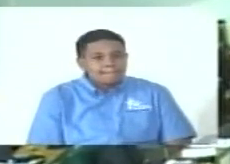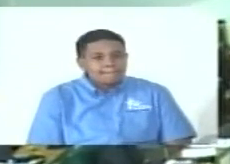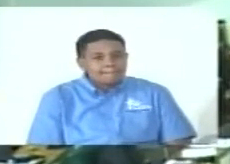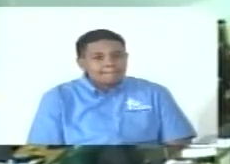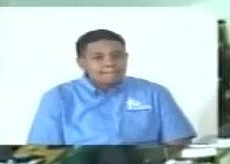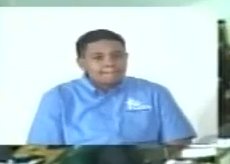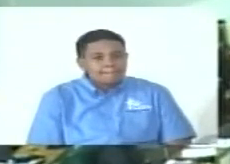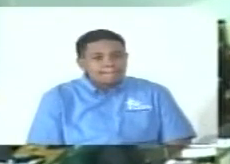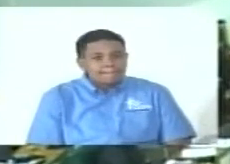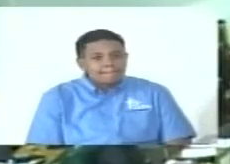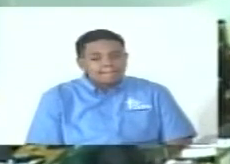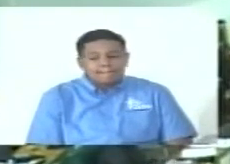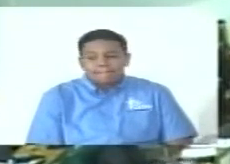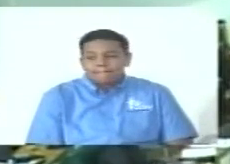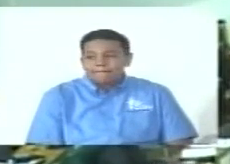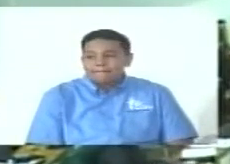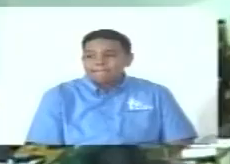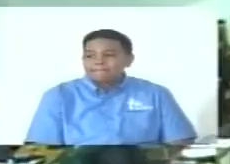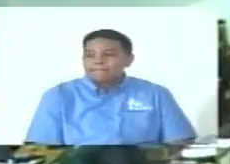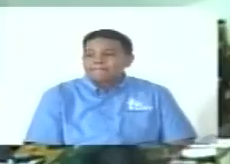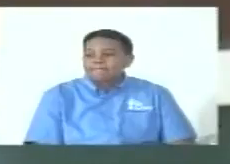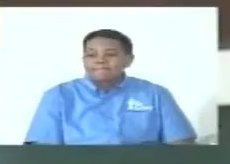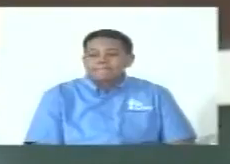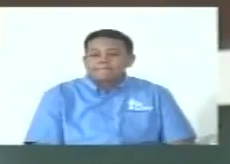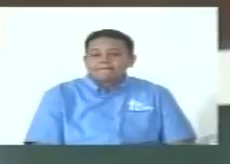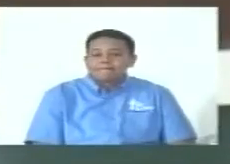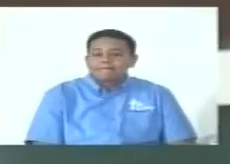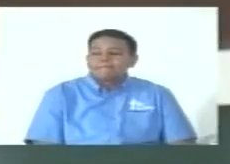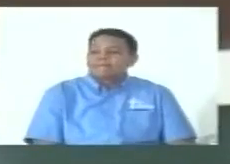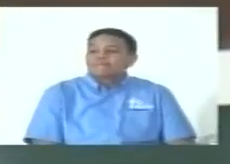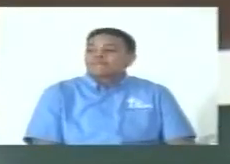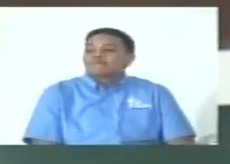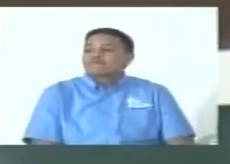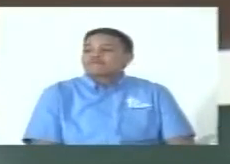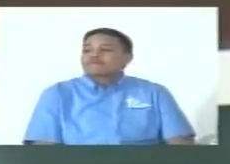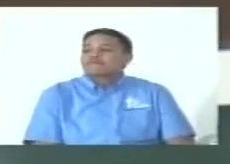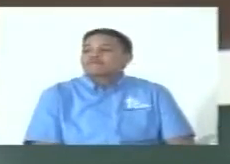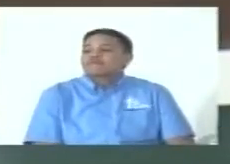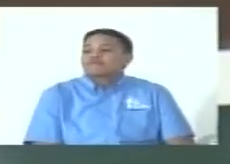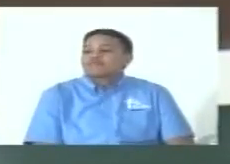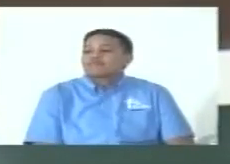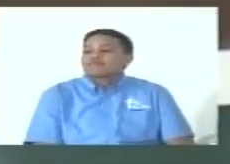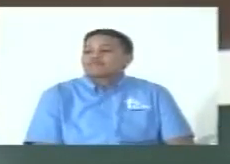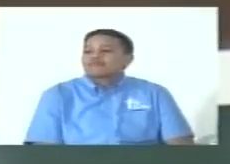you, colleagues. I didn't have the privilege of personally meeting.